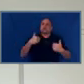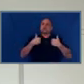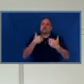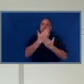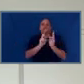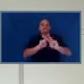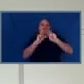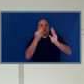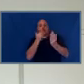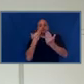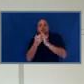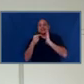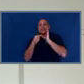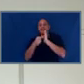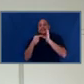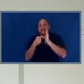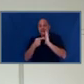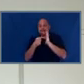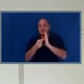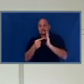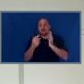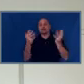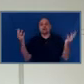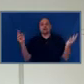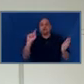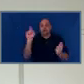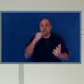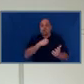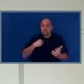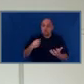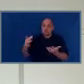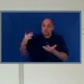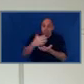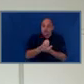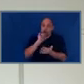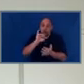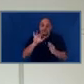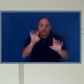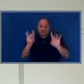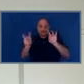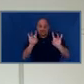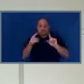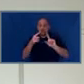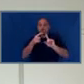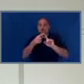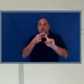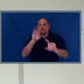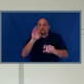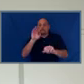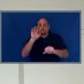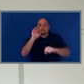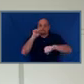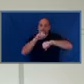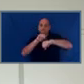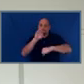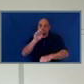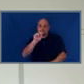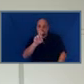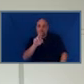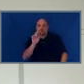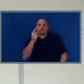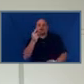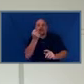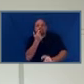indications that where we gathered a sample from on Bennu is relatively young. It looks like it has a color that's reddish, and that might